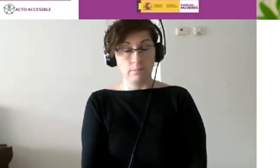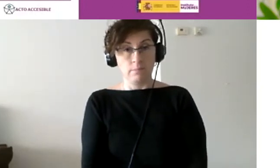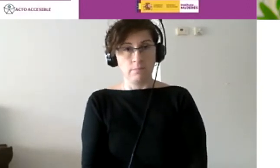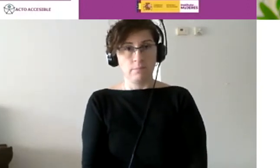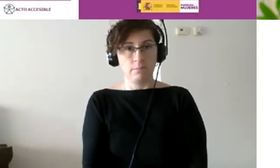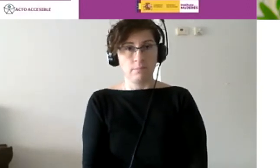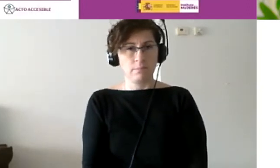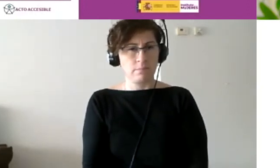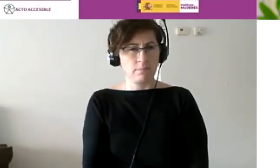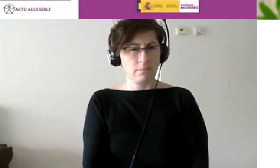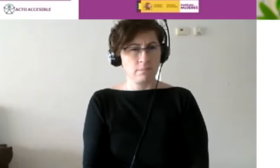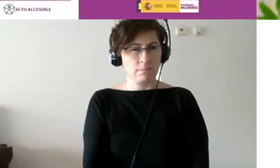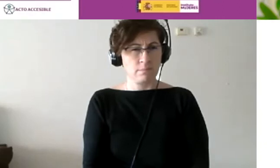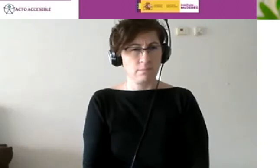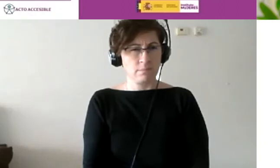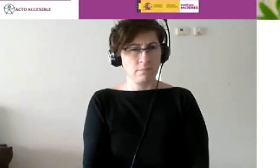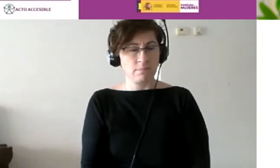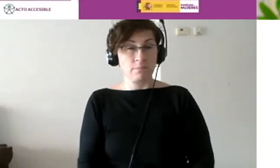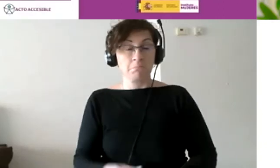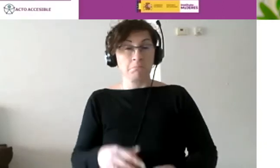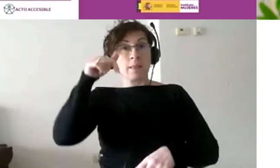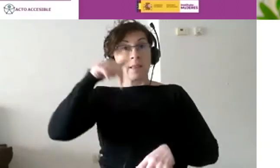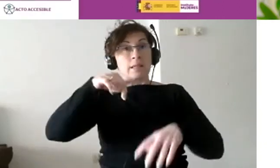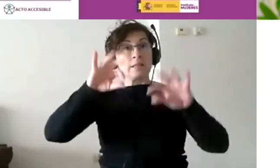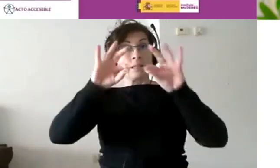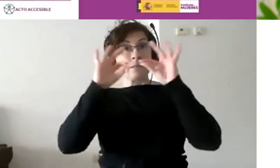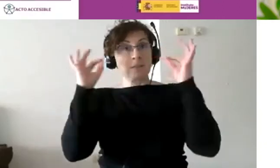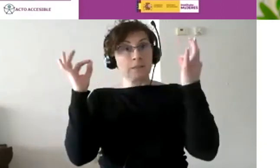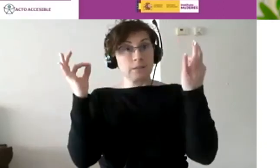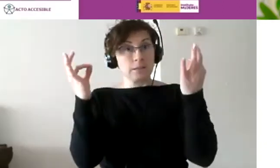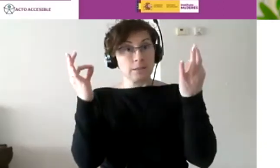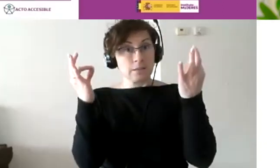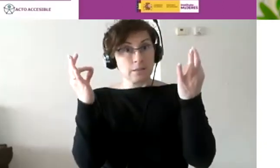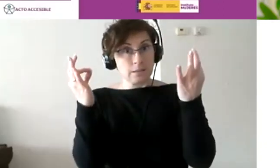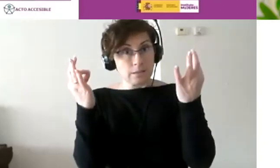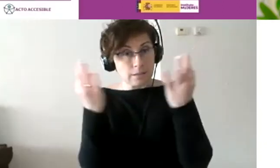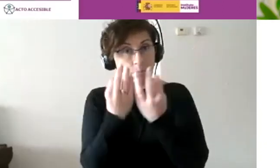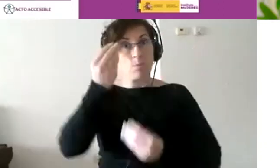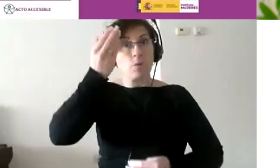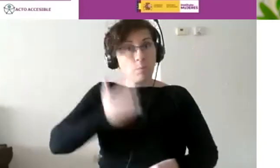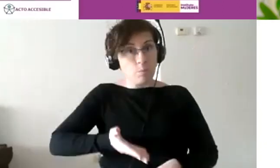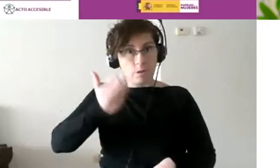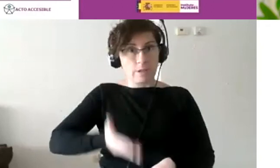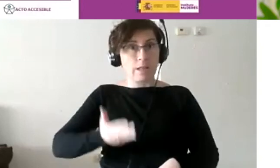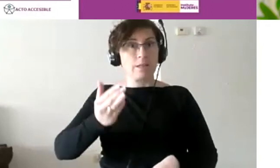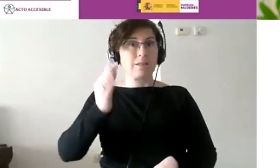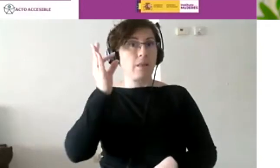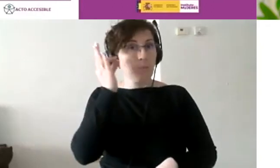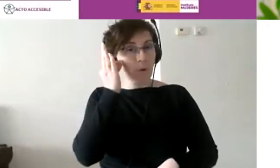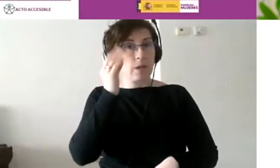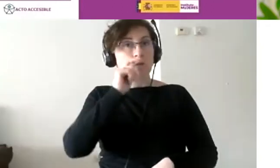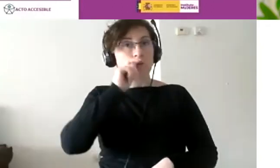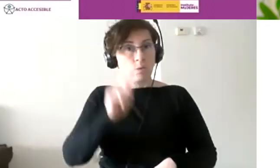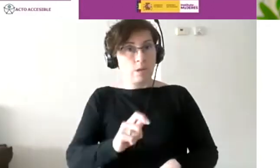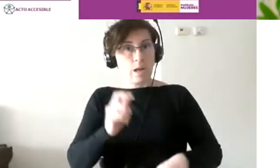disabilities in Ukraine. The situation is a really bad one, and I'm going to talk to you a bit more about the real